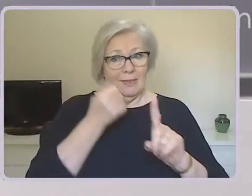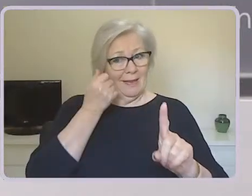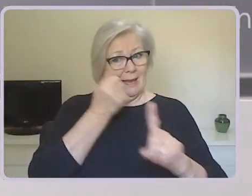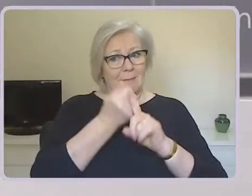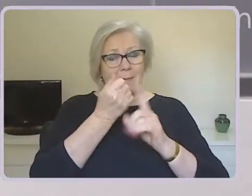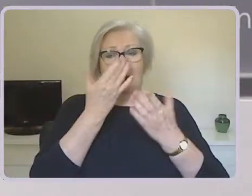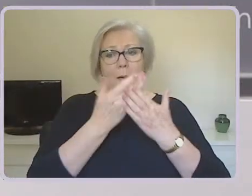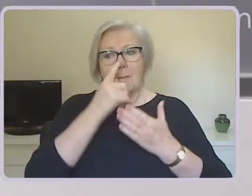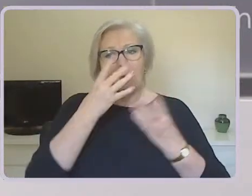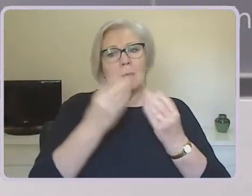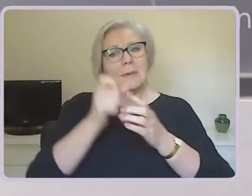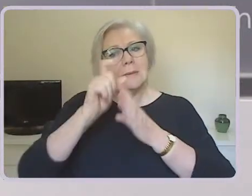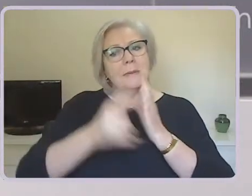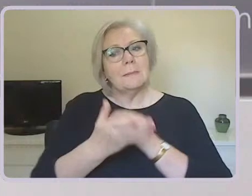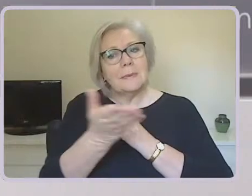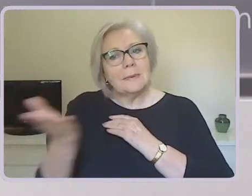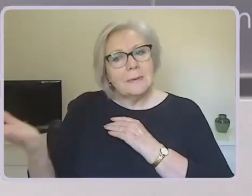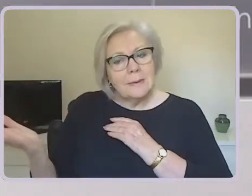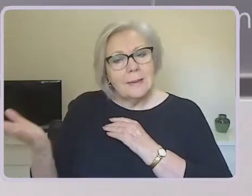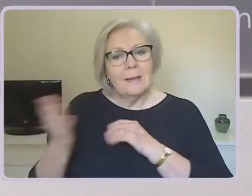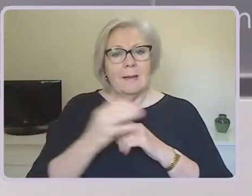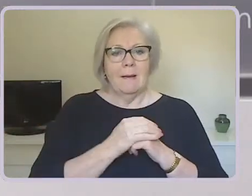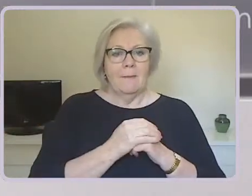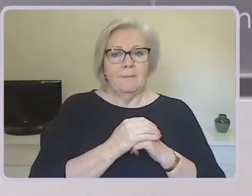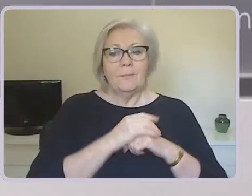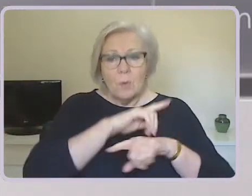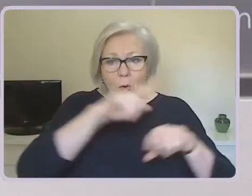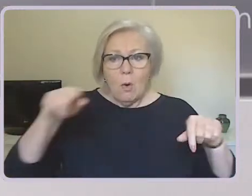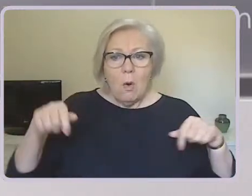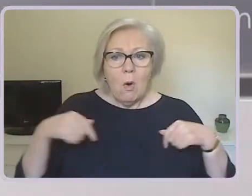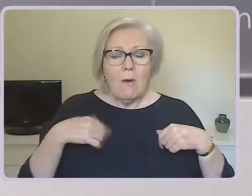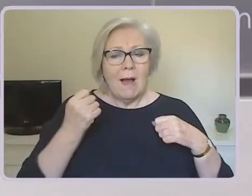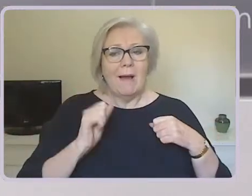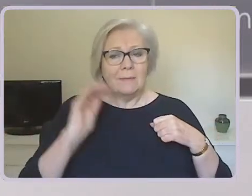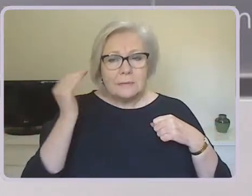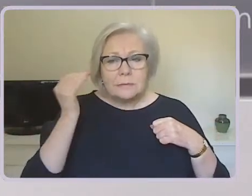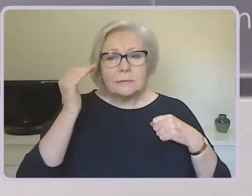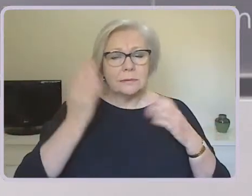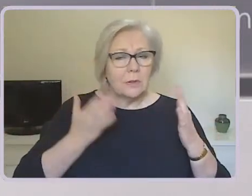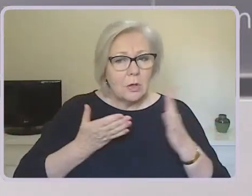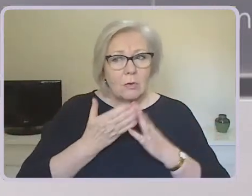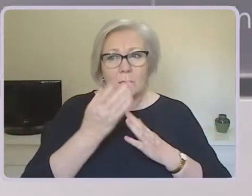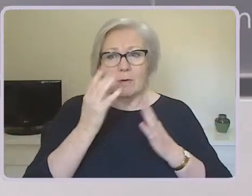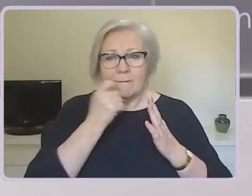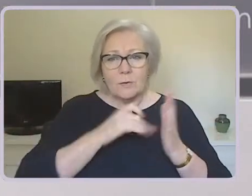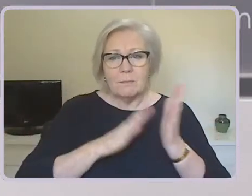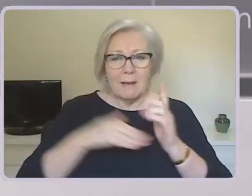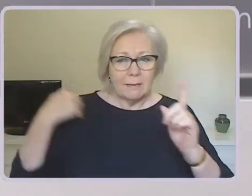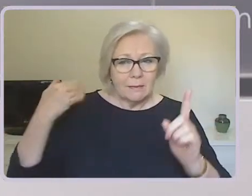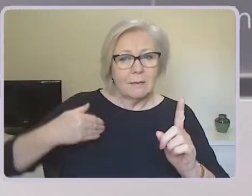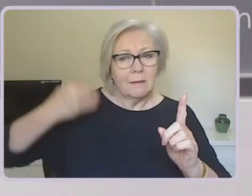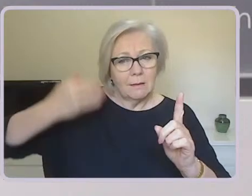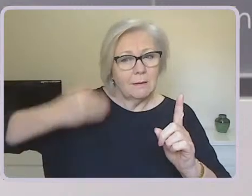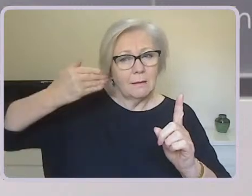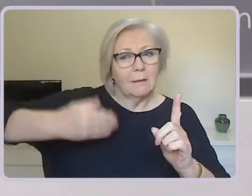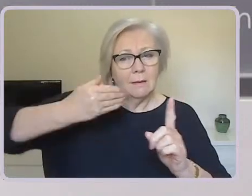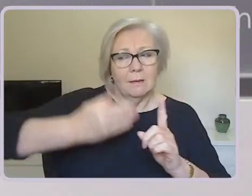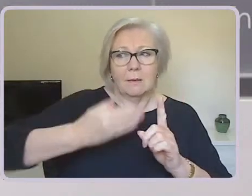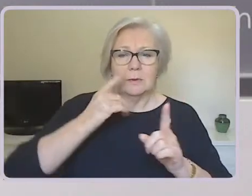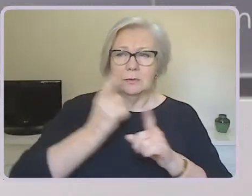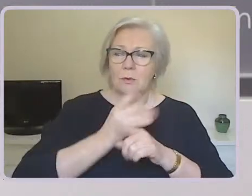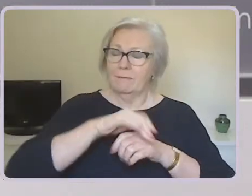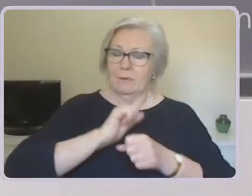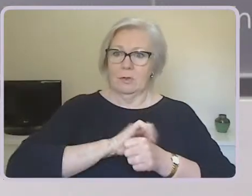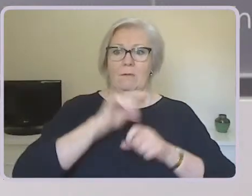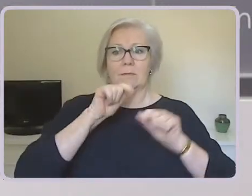disability. And we've all been tested in so many different ways over the last few months when it's come to COVID. And I know that